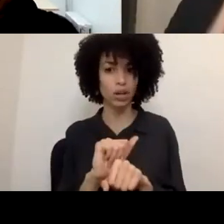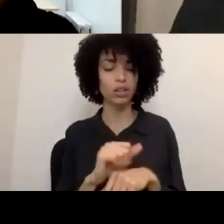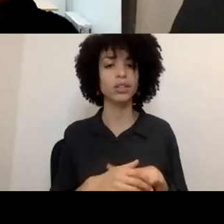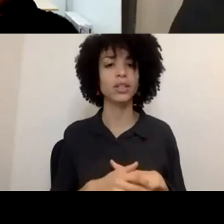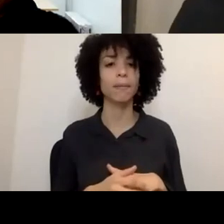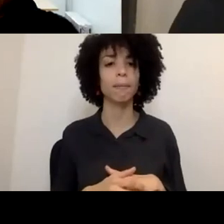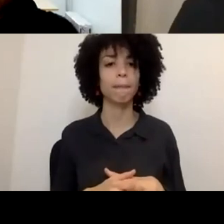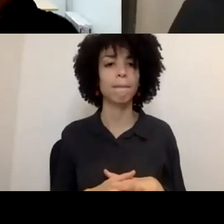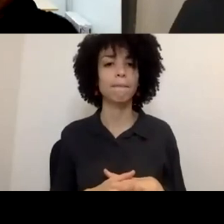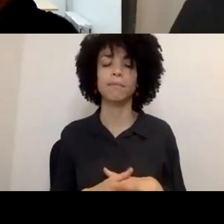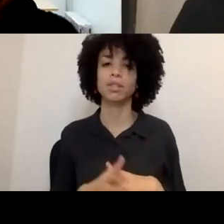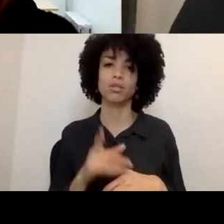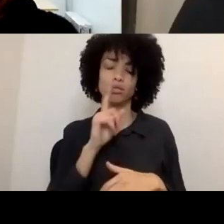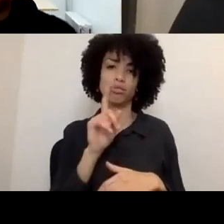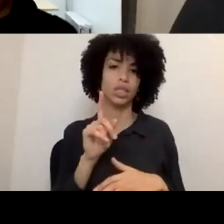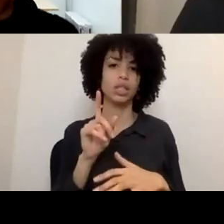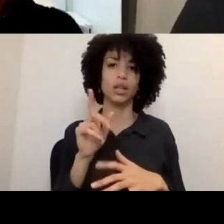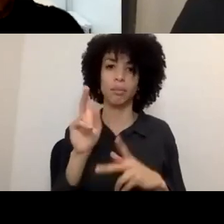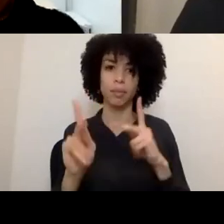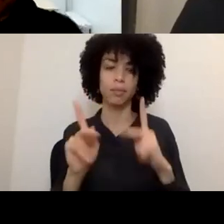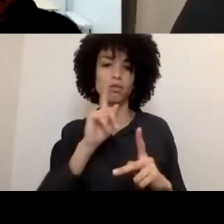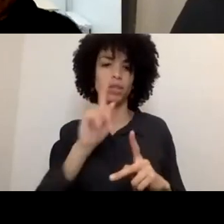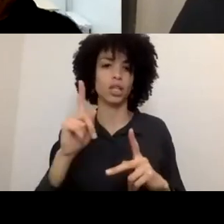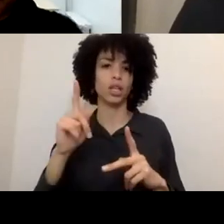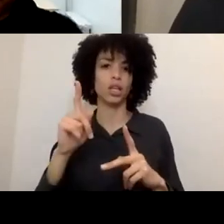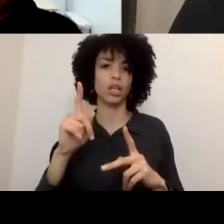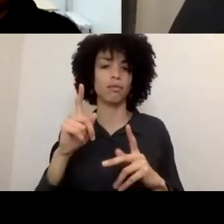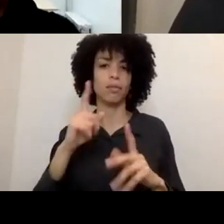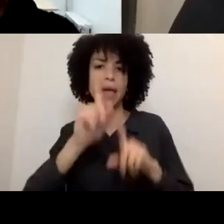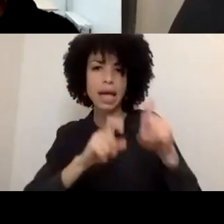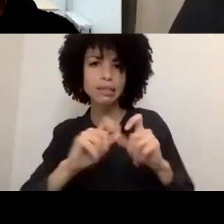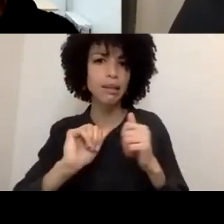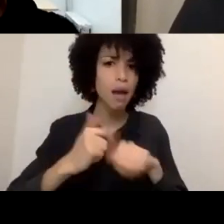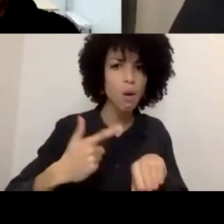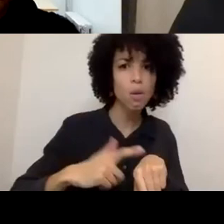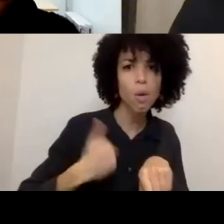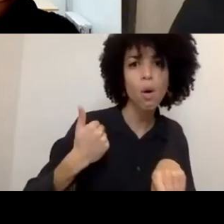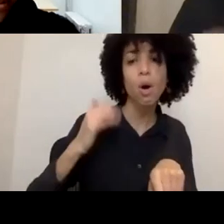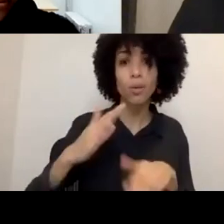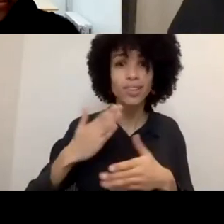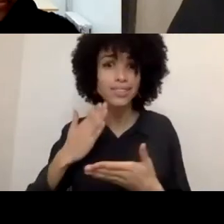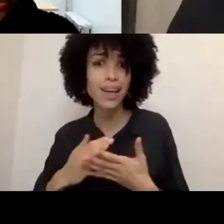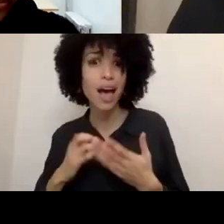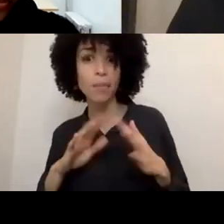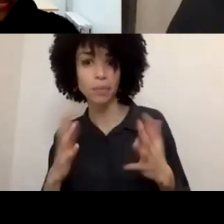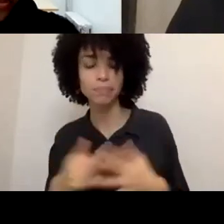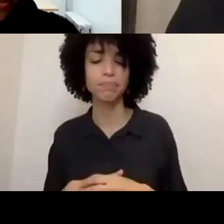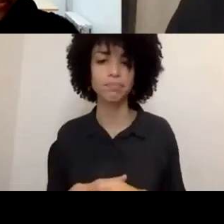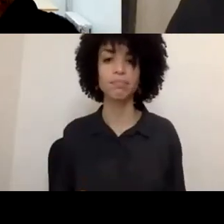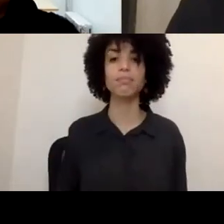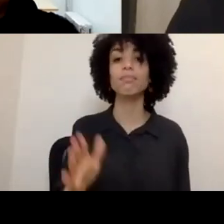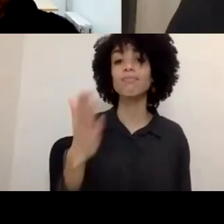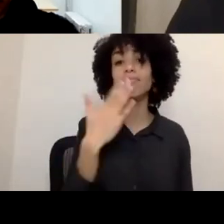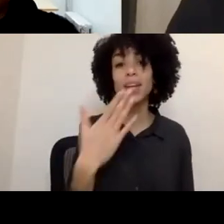And so really important questions have been raised around, how long that will last as well. Thank you. And we know that strategies